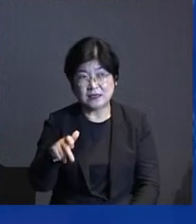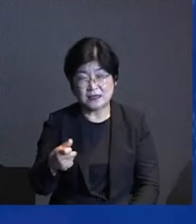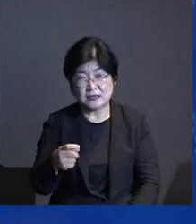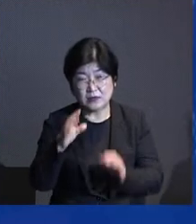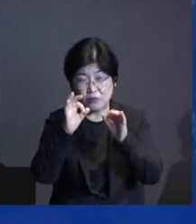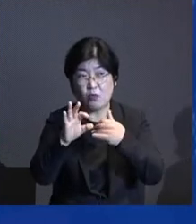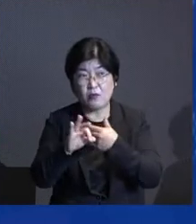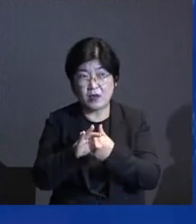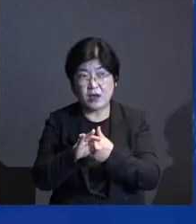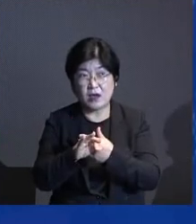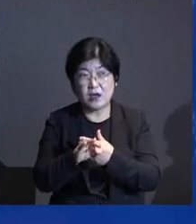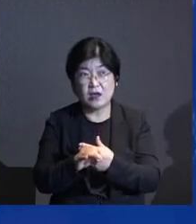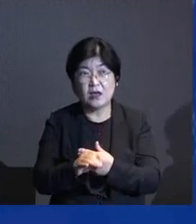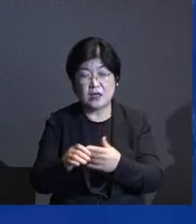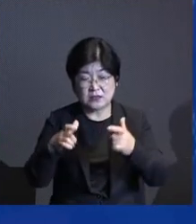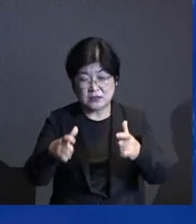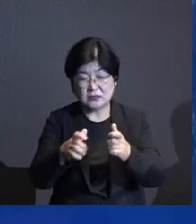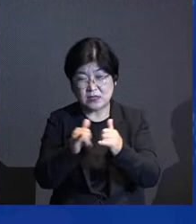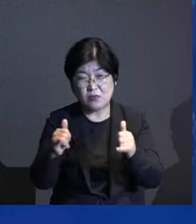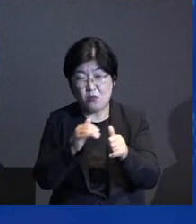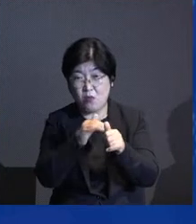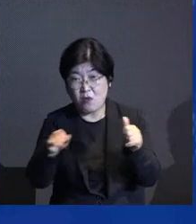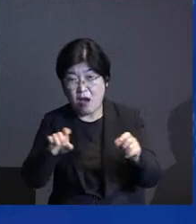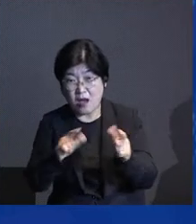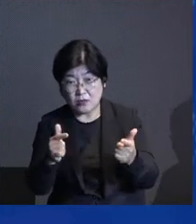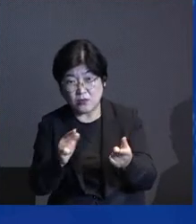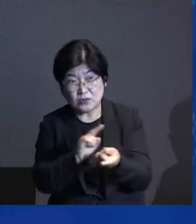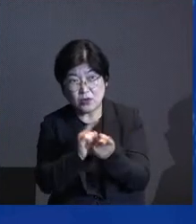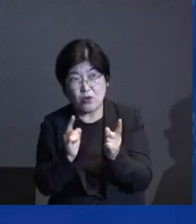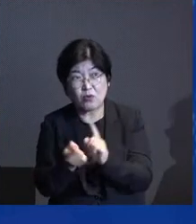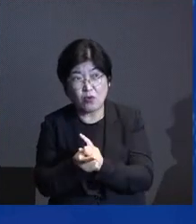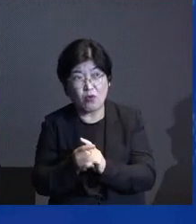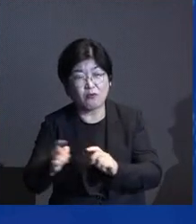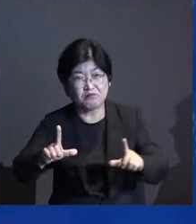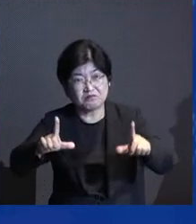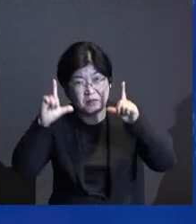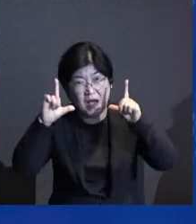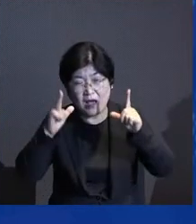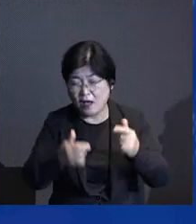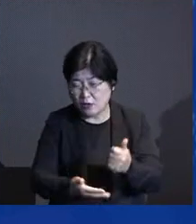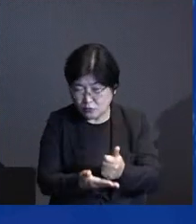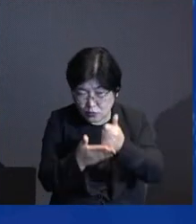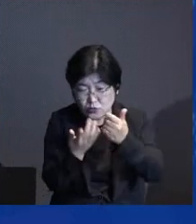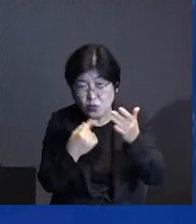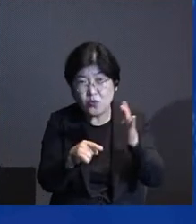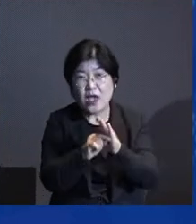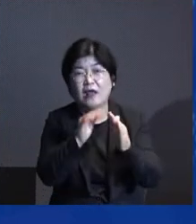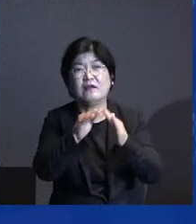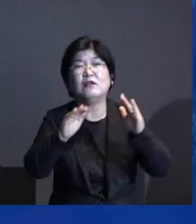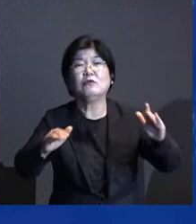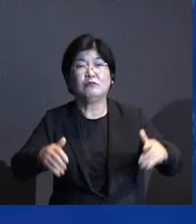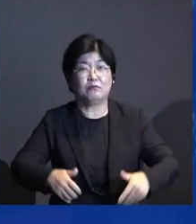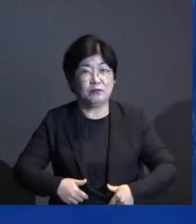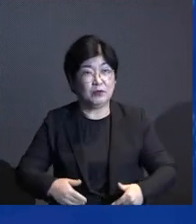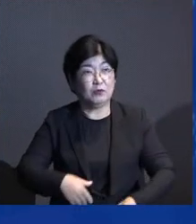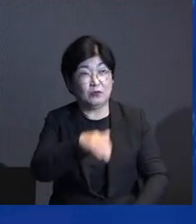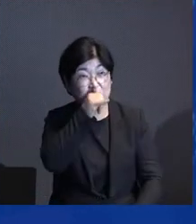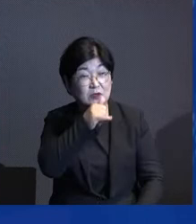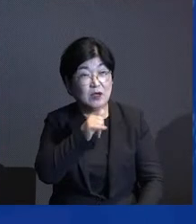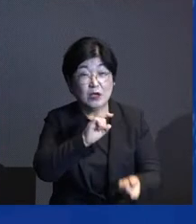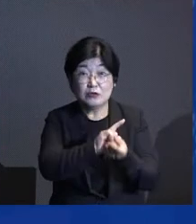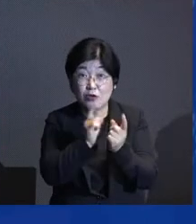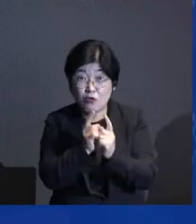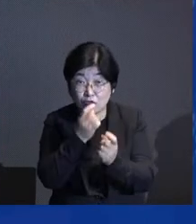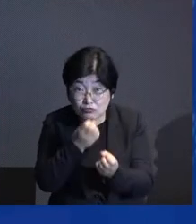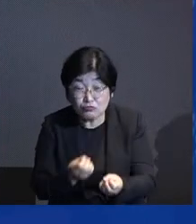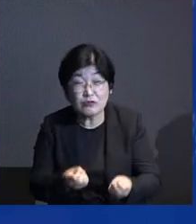residents, but make them visible and honor them. We need neighborhoods that celebrate their inhabitants, neighborhoods that